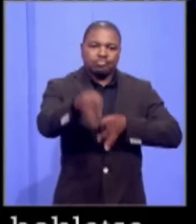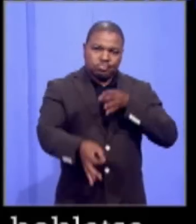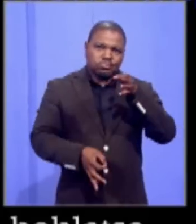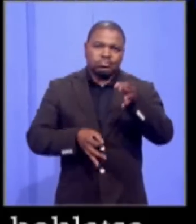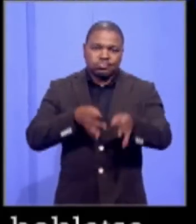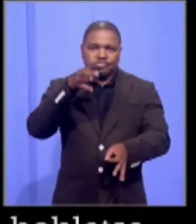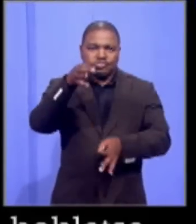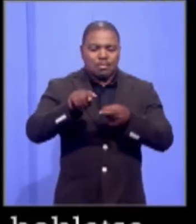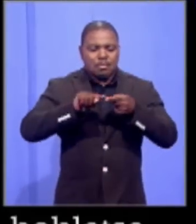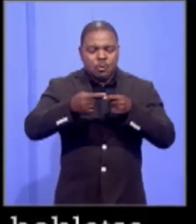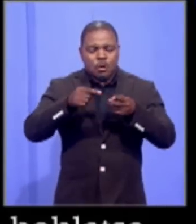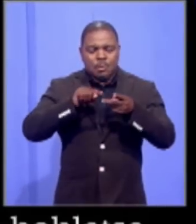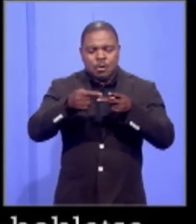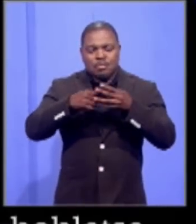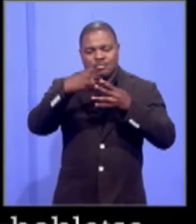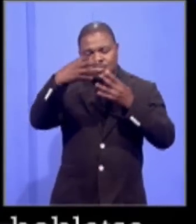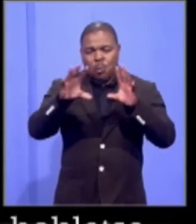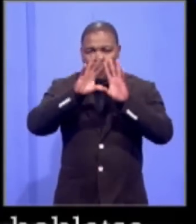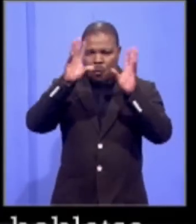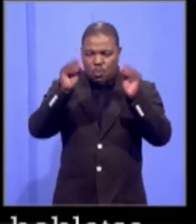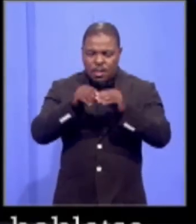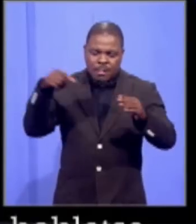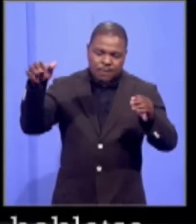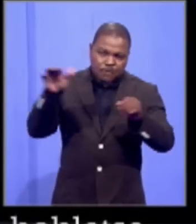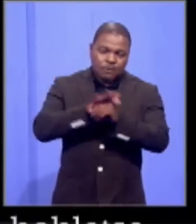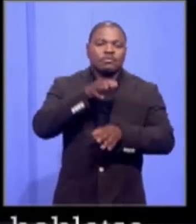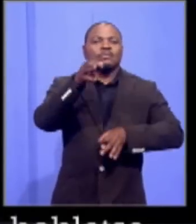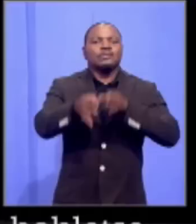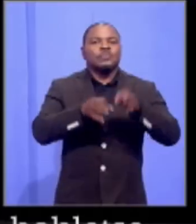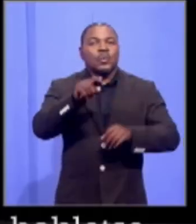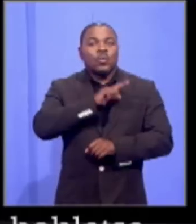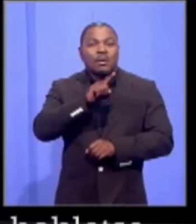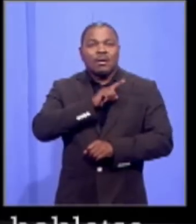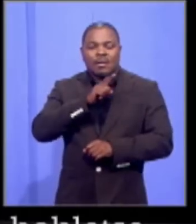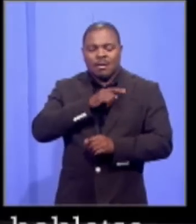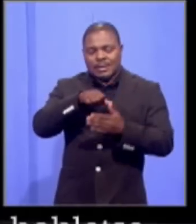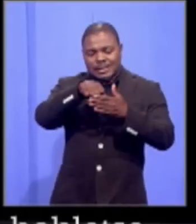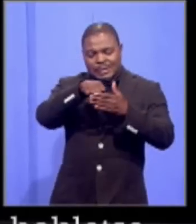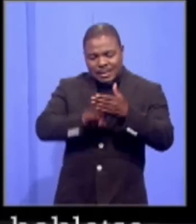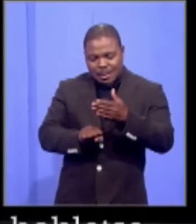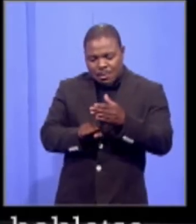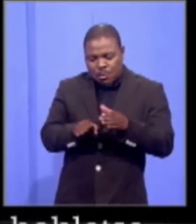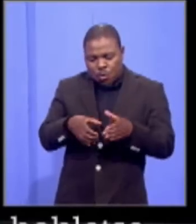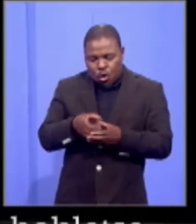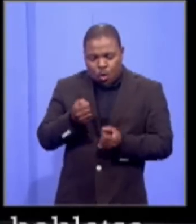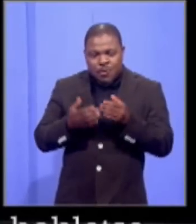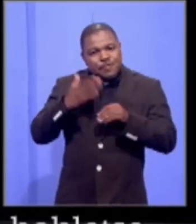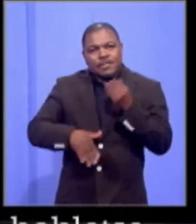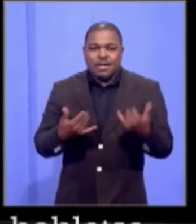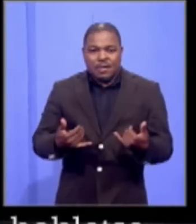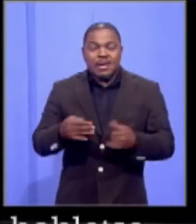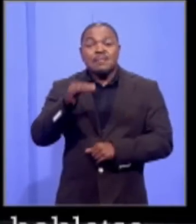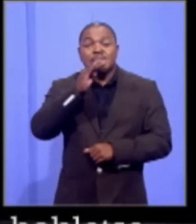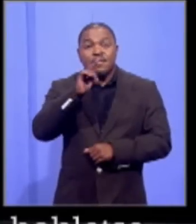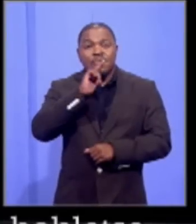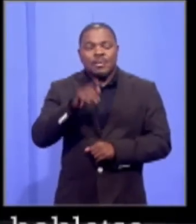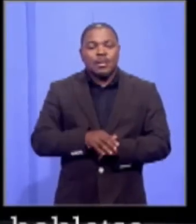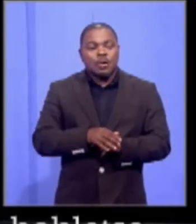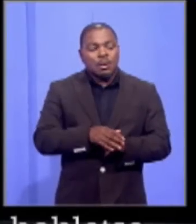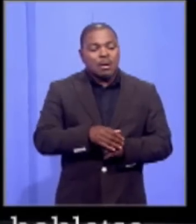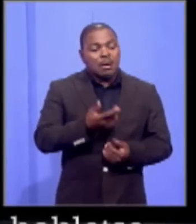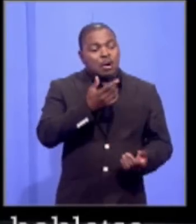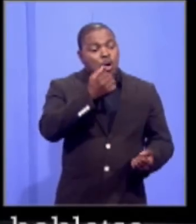hlalosa tsona dintlha tšeo ka botlalo ba tsona ka ge re fihlile mafelelong a tshekong ka gare ga tsheko se se bolela gore ge kgoro